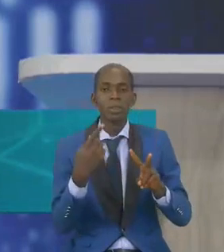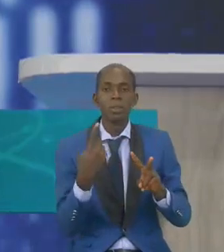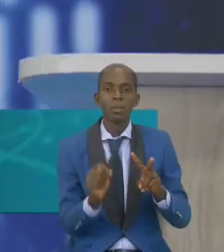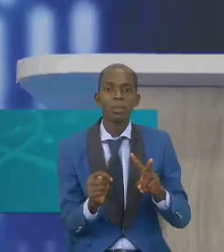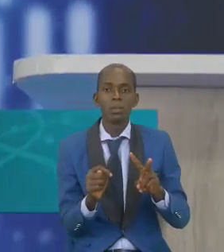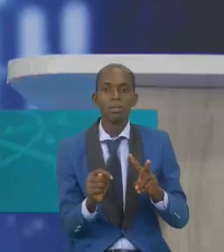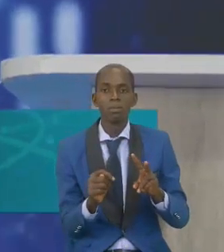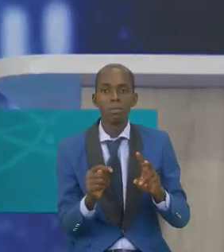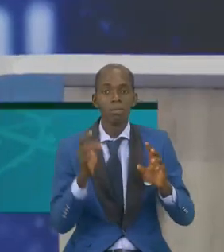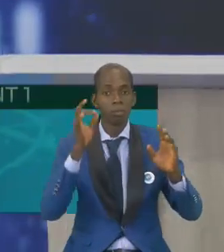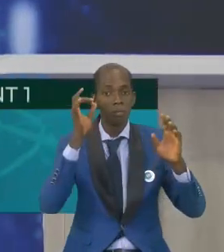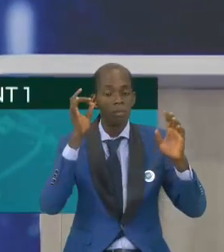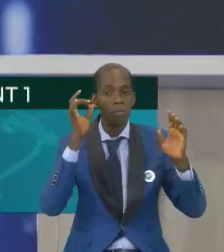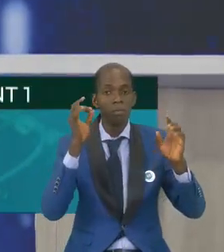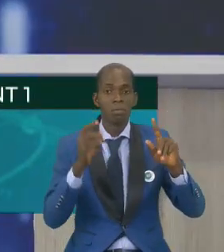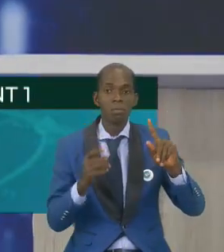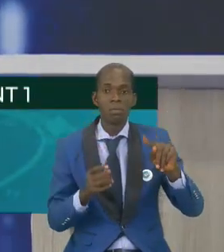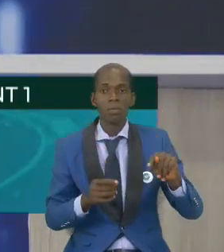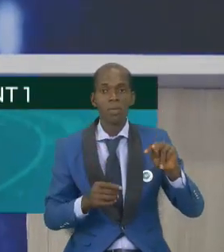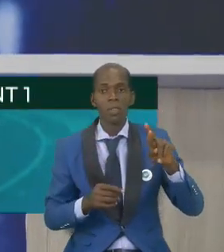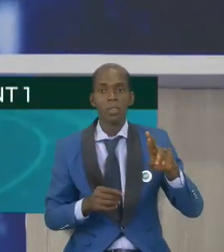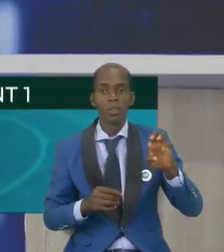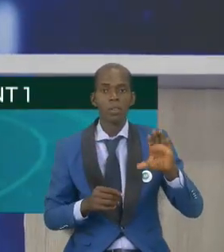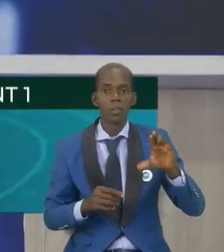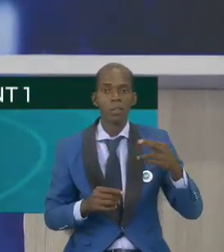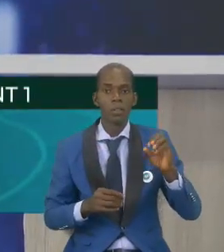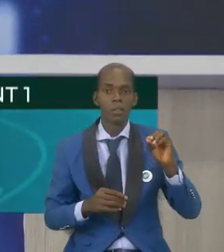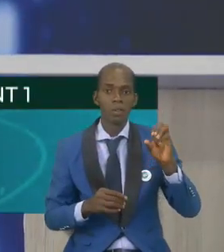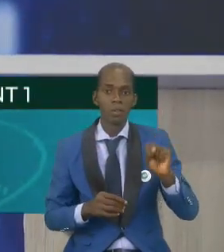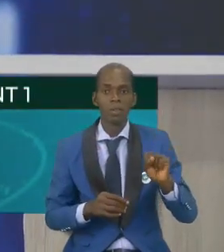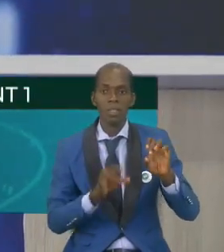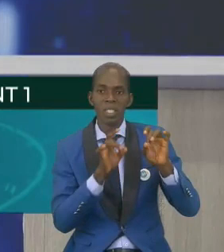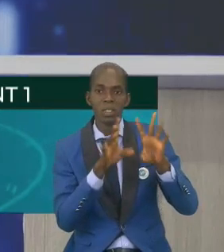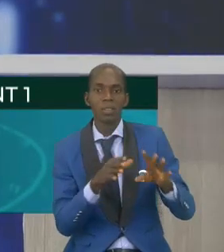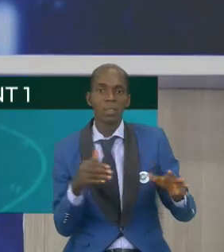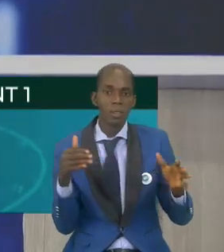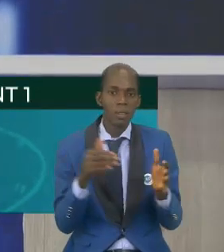his steadfast devotion. They saw the steadfastness in the man,